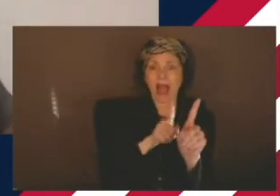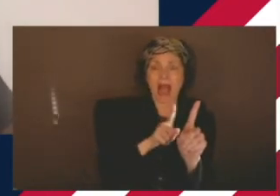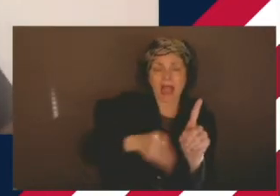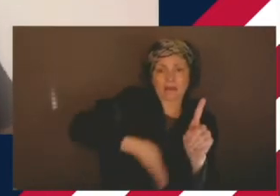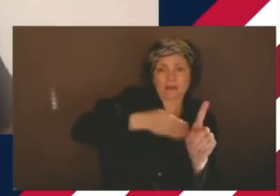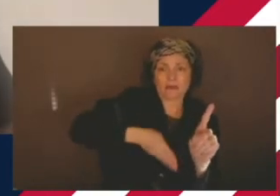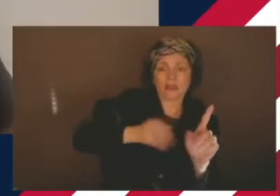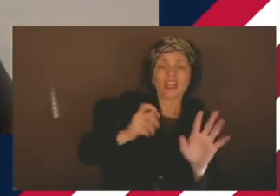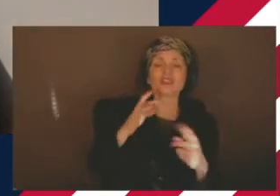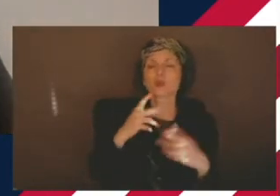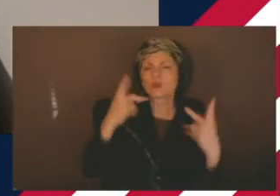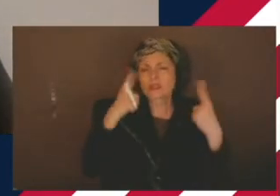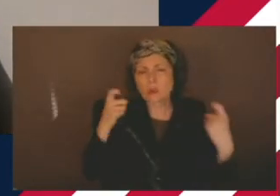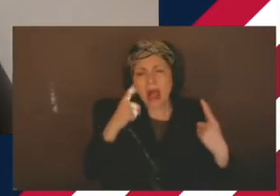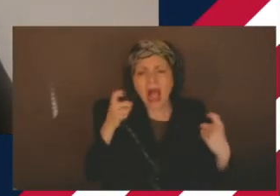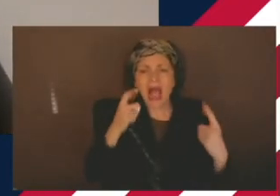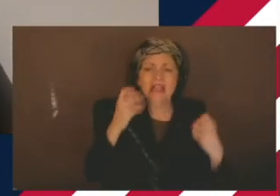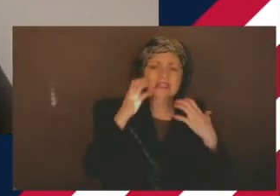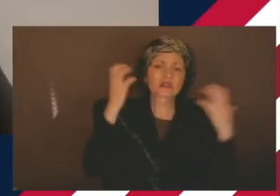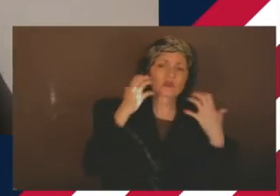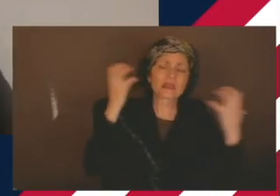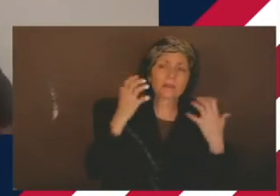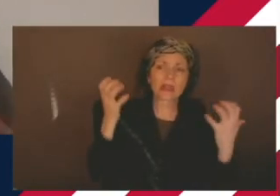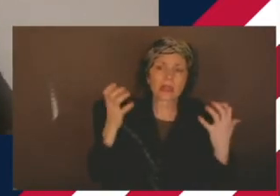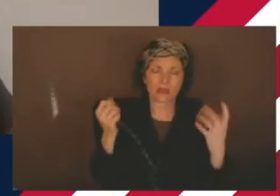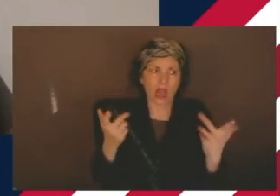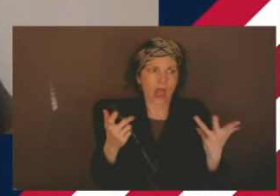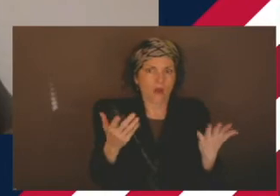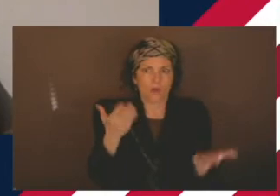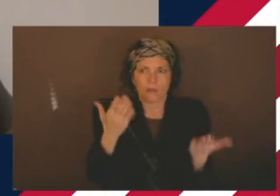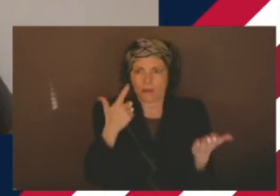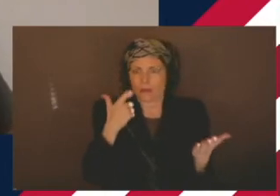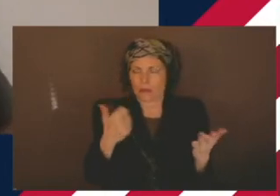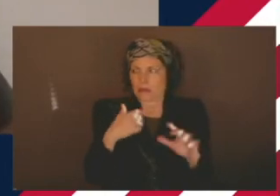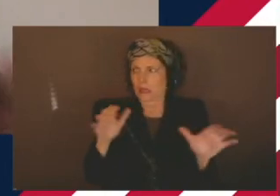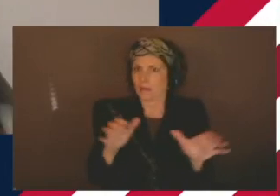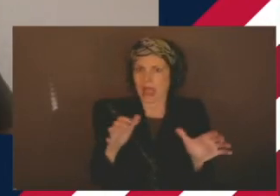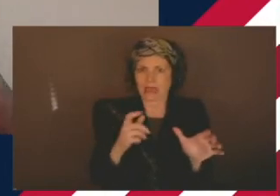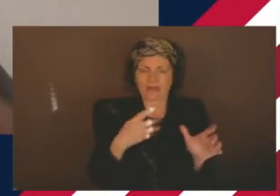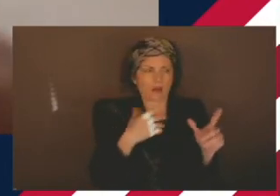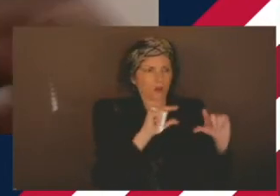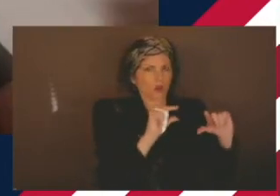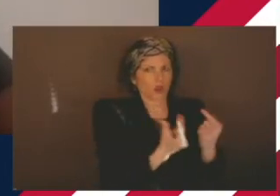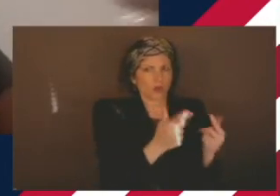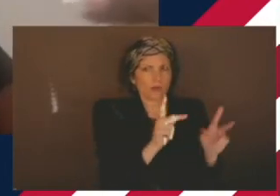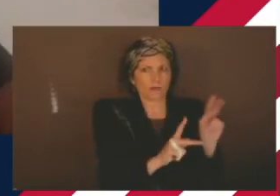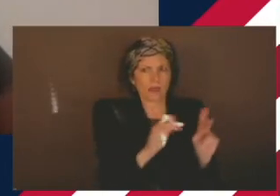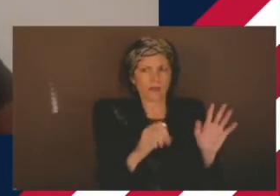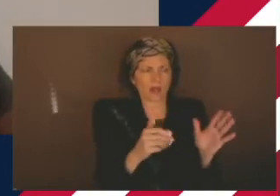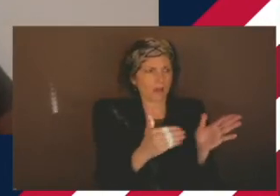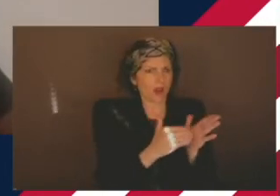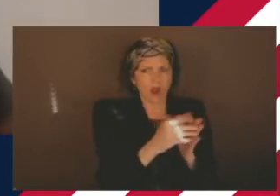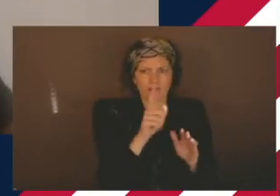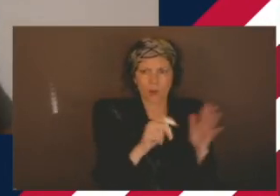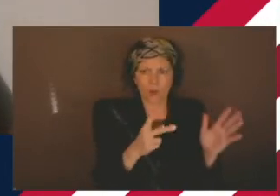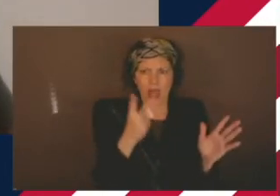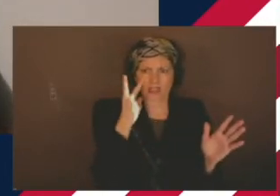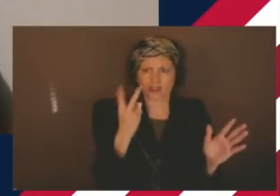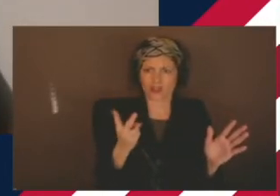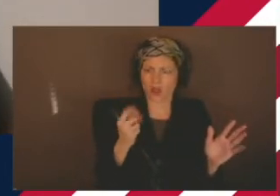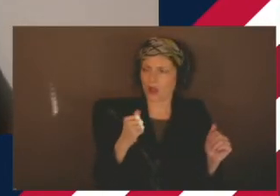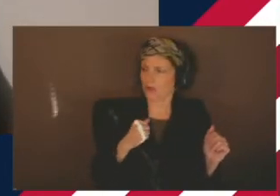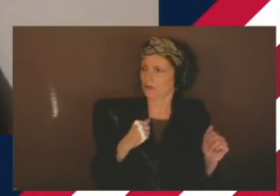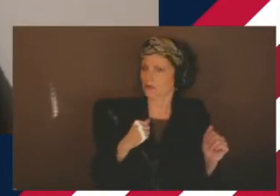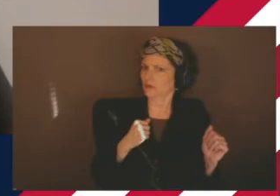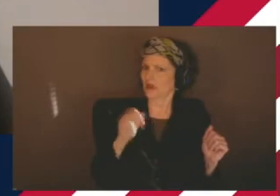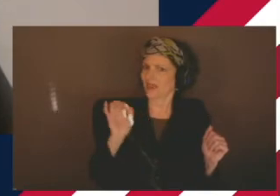screaming. And maybe because I am the advocate that I am and I was with a group of people, oftentimes what I saw in the environment, or